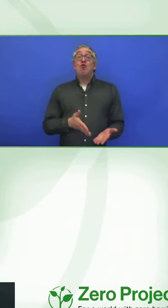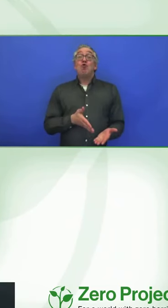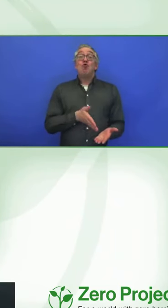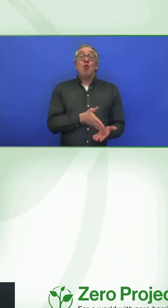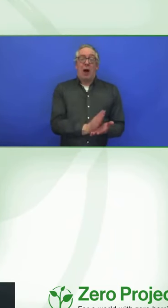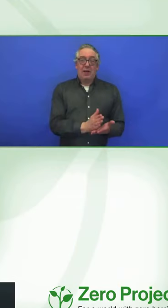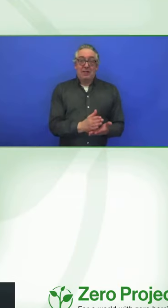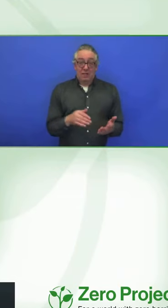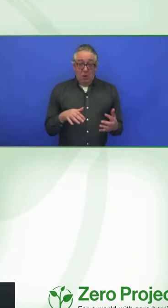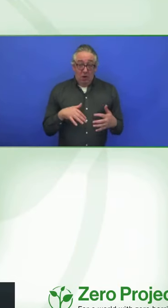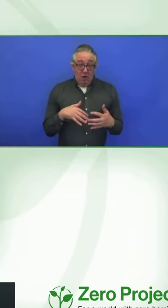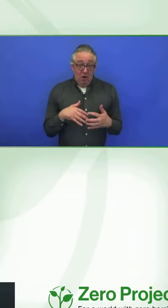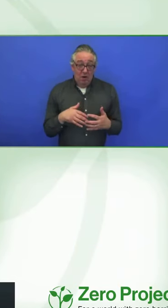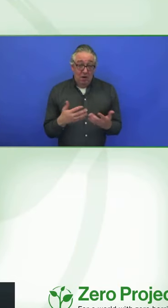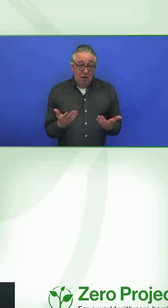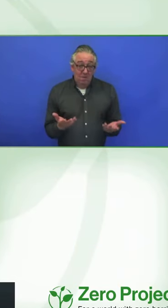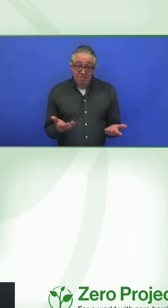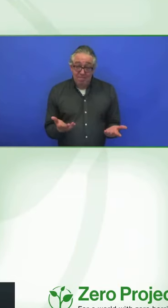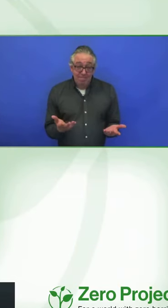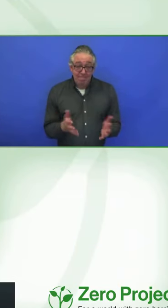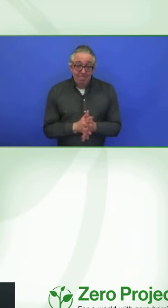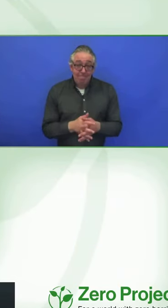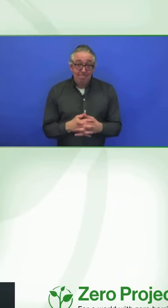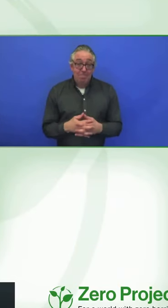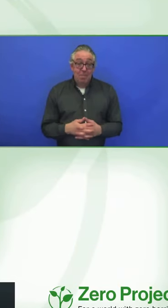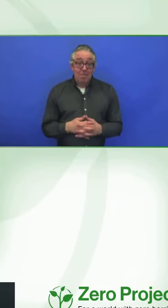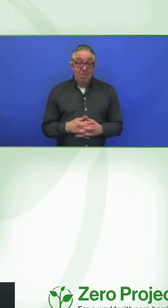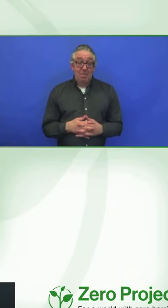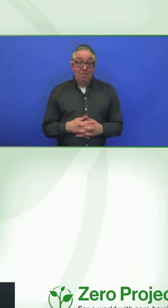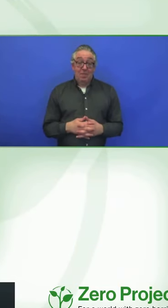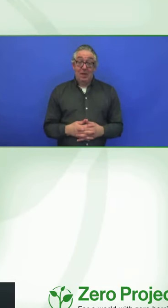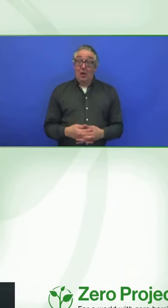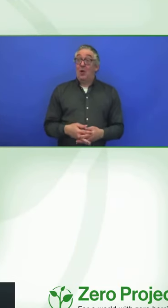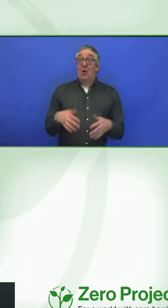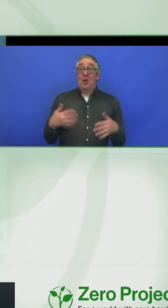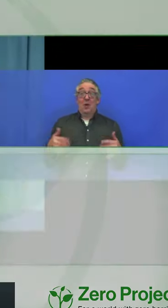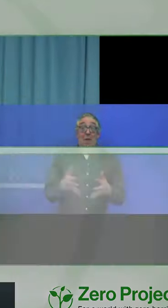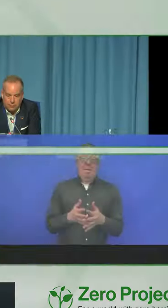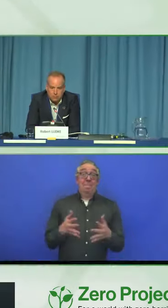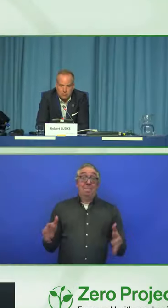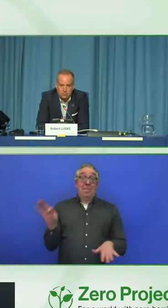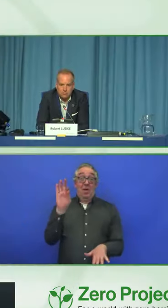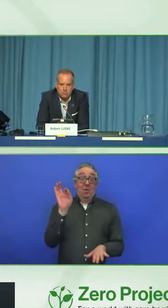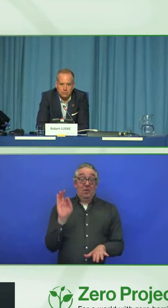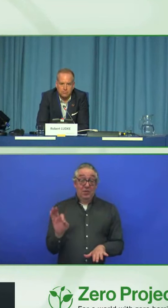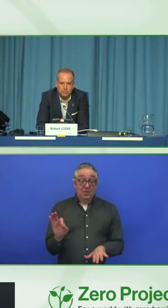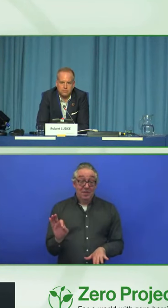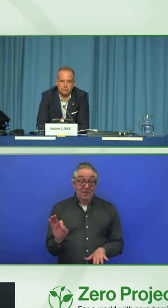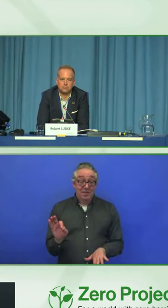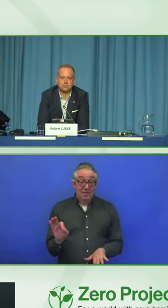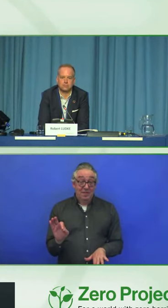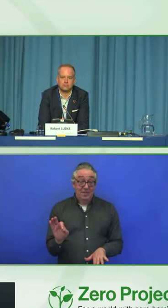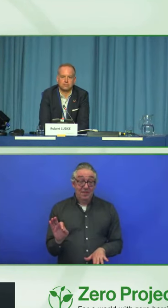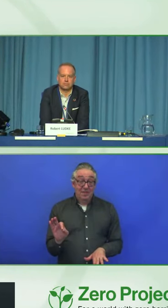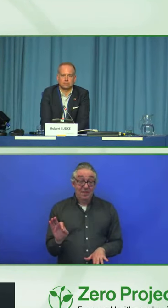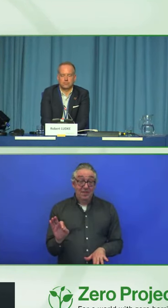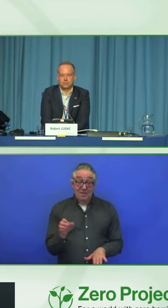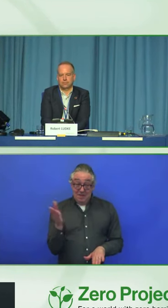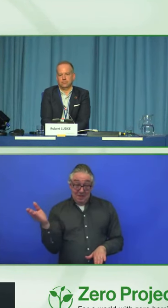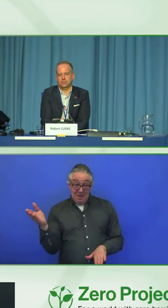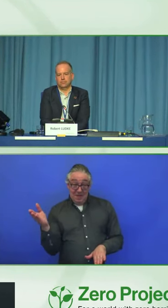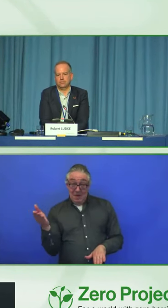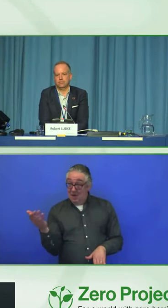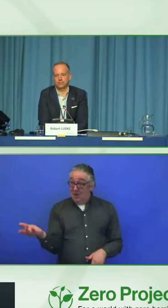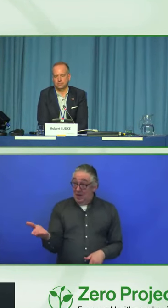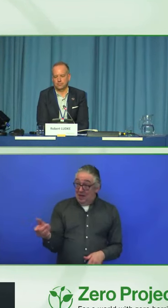Thank you. Aiko, if you're still with us, I would love to hear your question. I, uh, I'm here. Um,